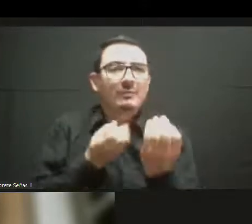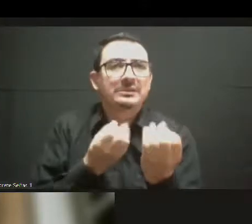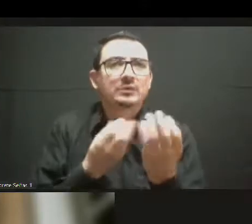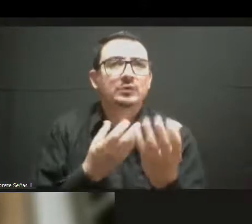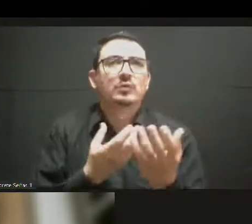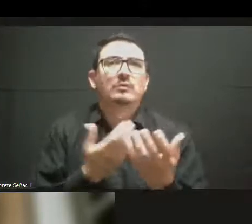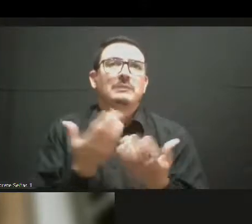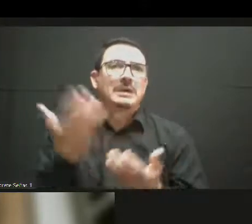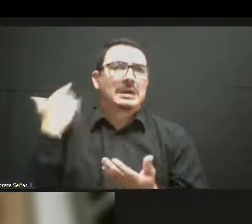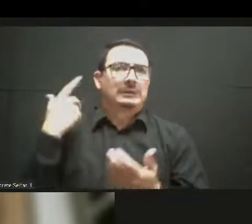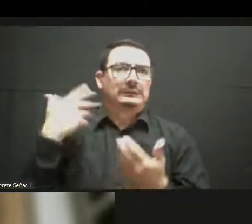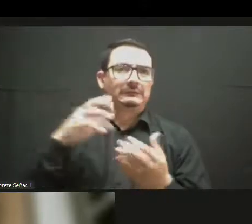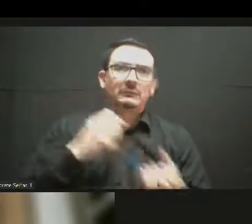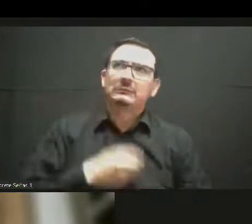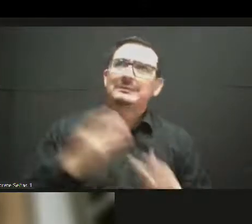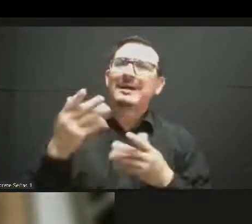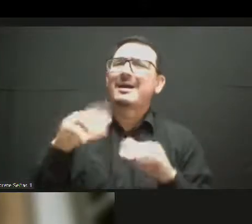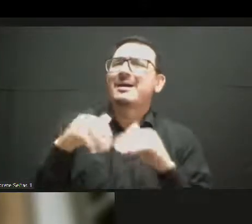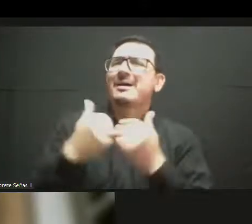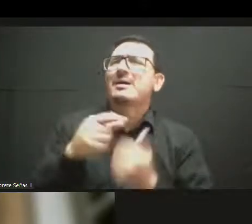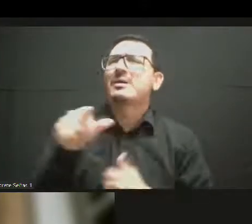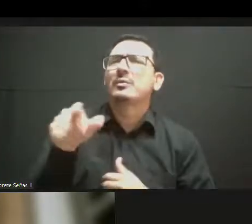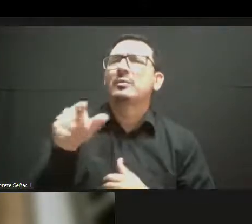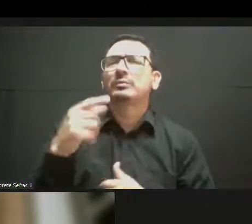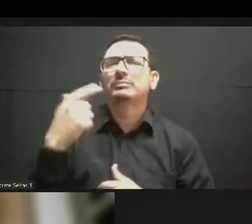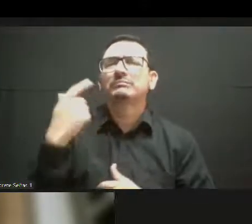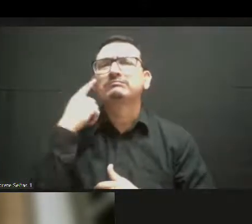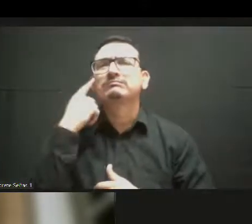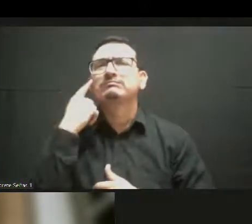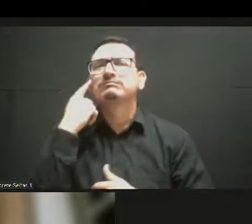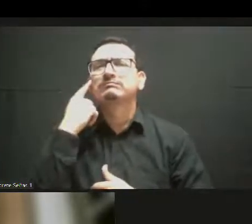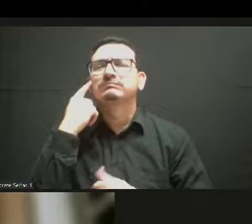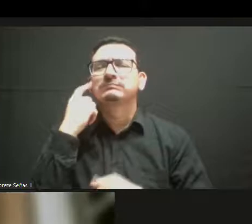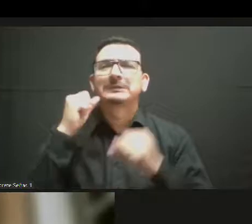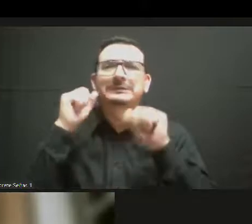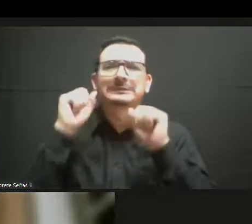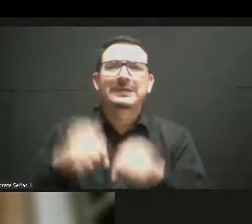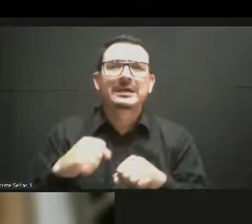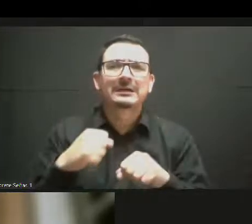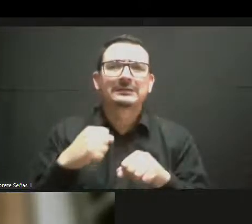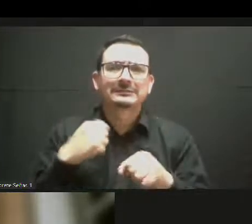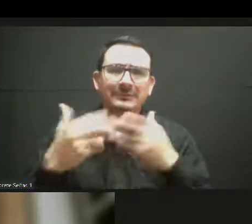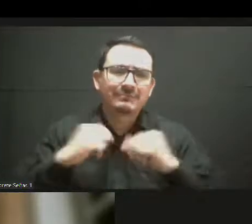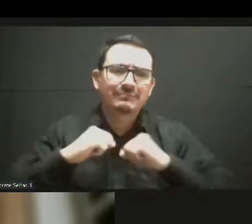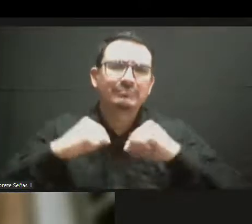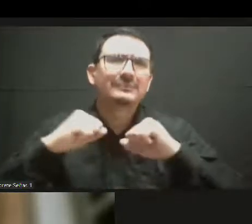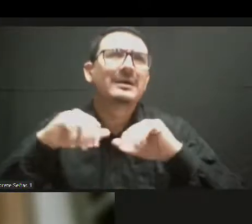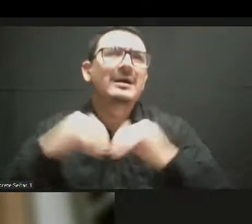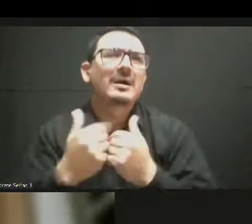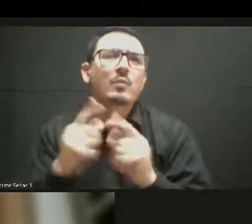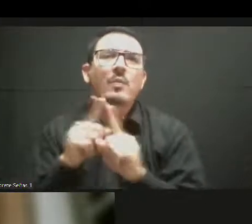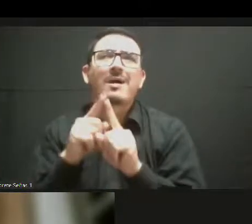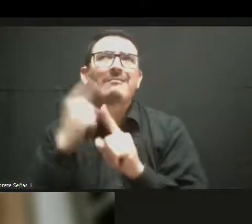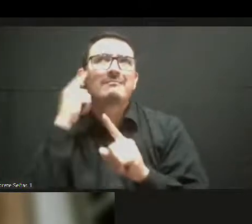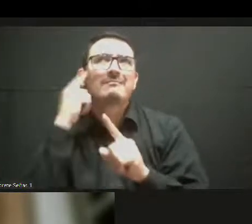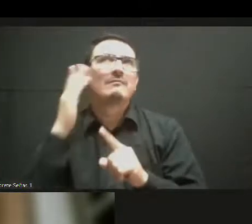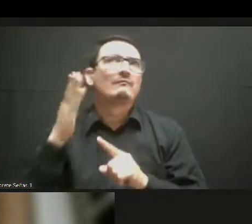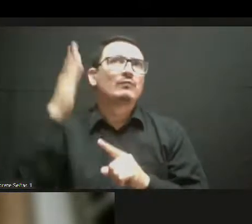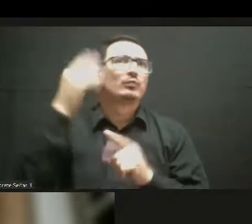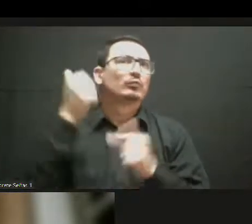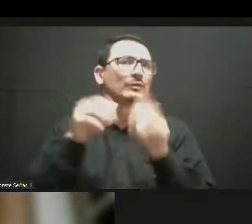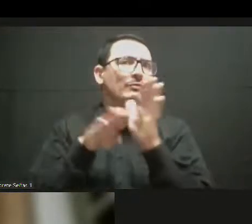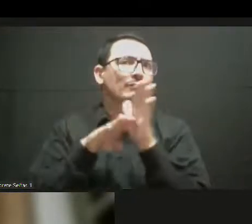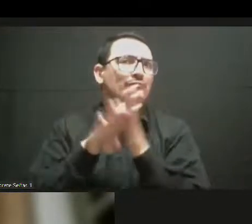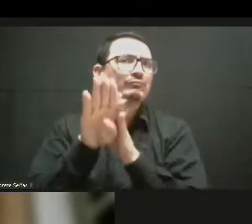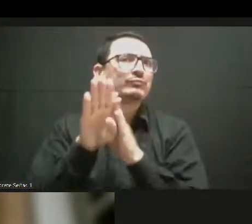to leverage IT to increase these kind of exports? And also in the Asia Pacific region,